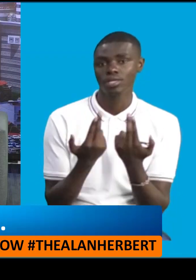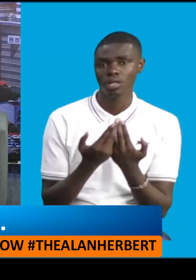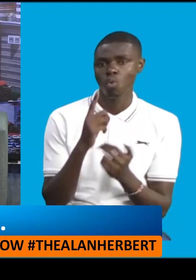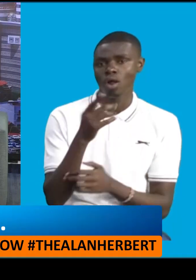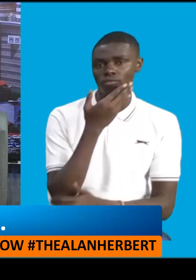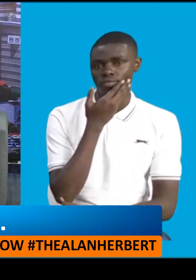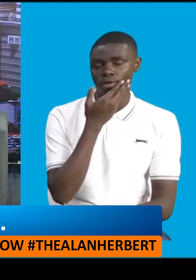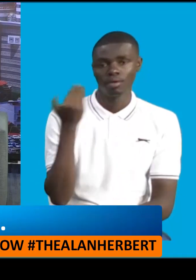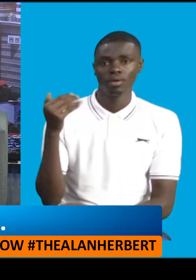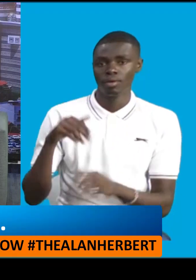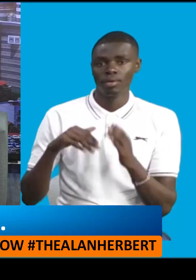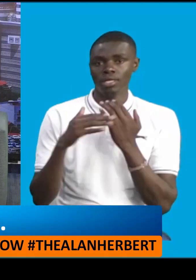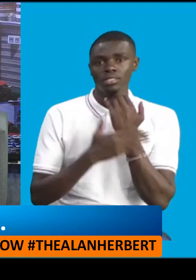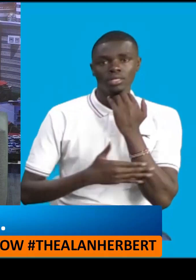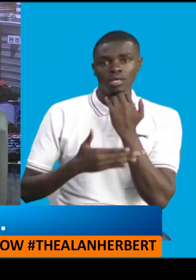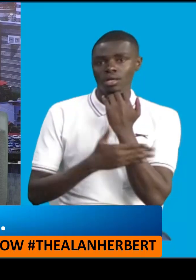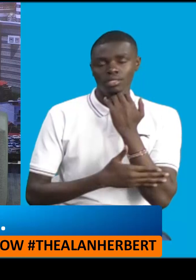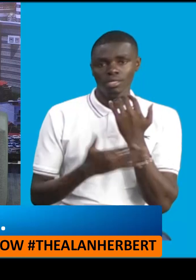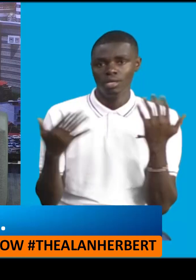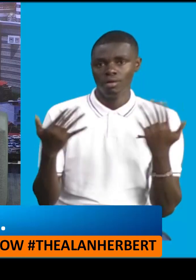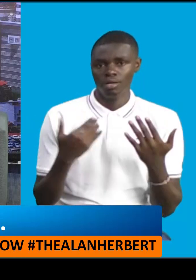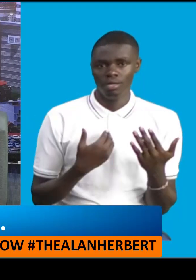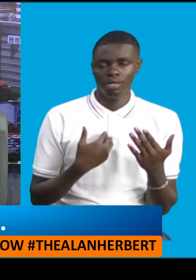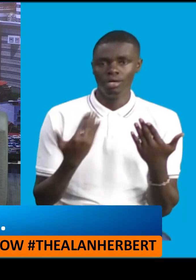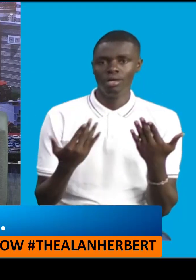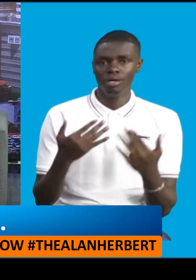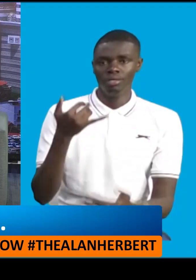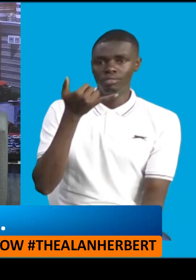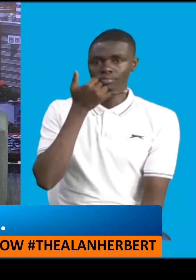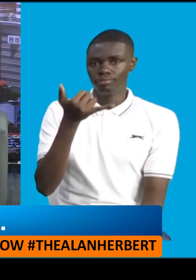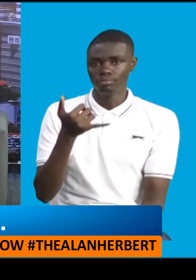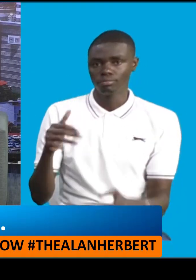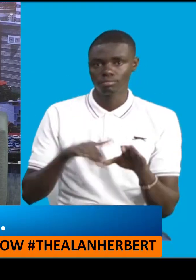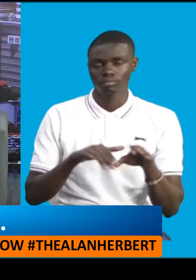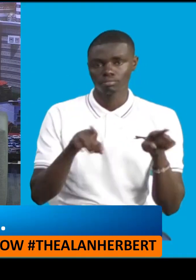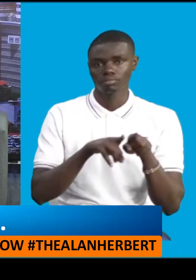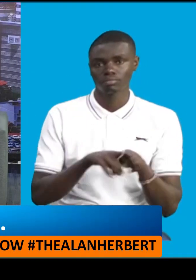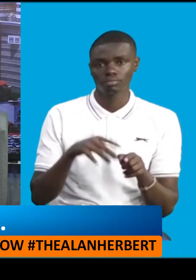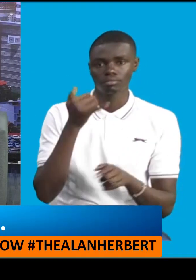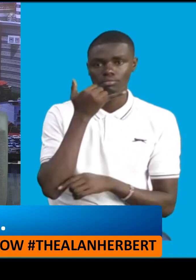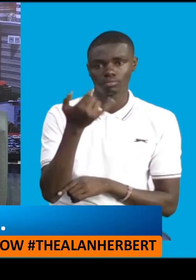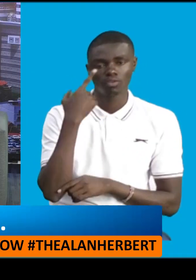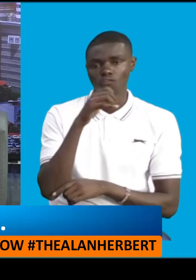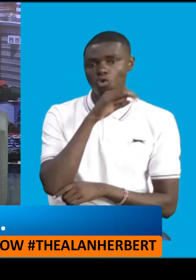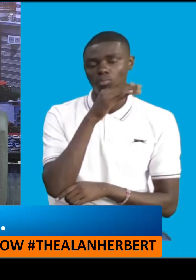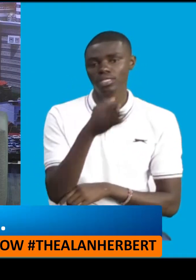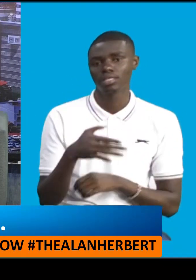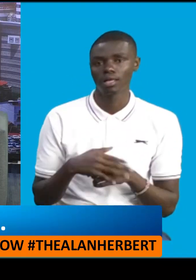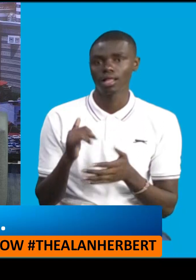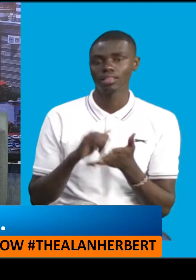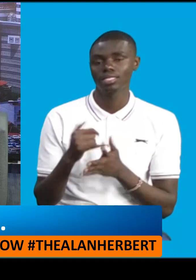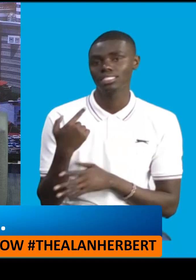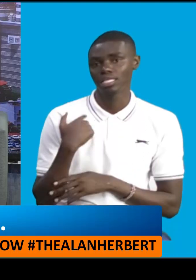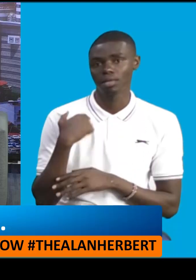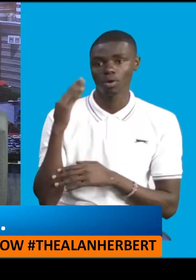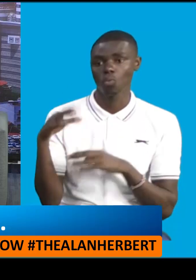unit, which is one of the best in the country. Yeah. And we have a toll-free number, so members can also call for complaints there.